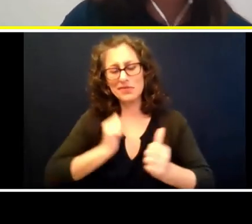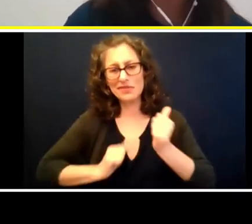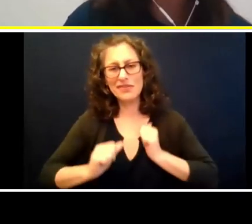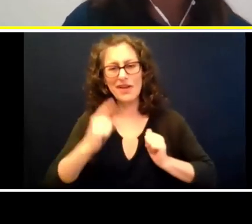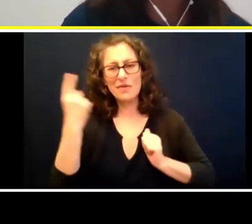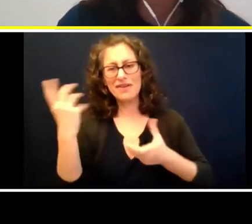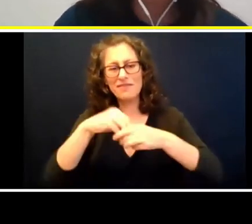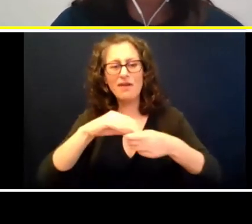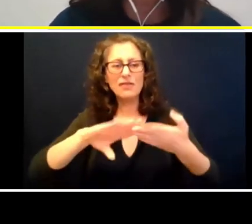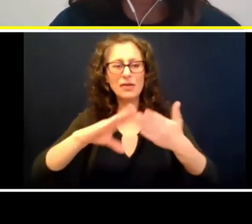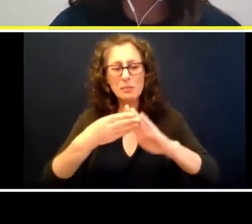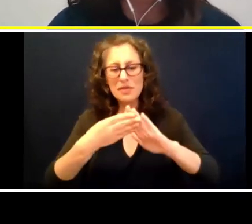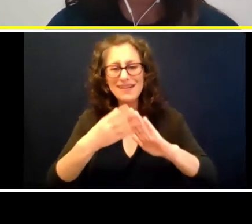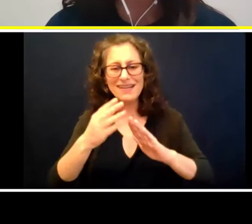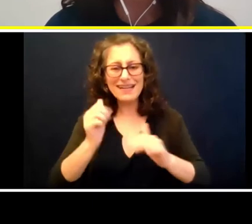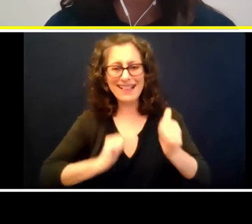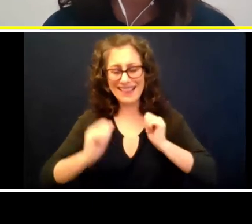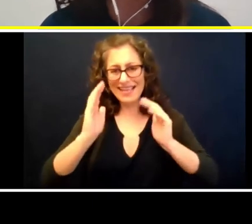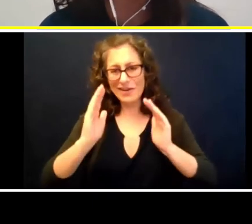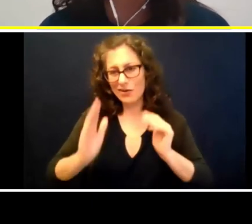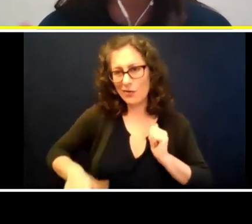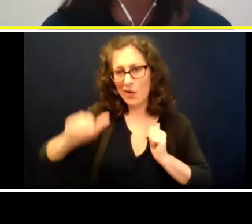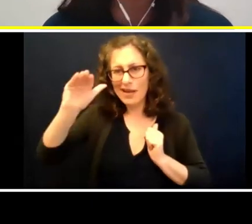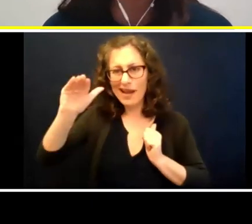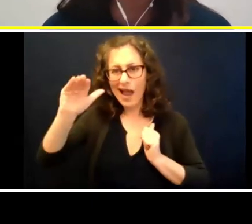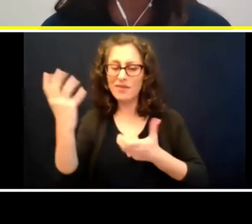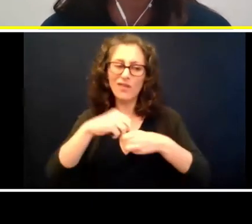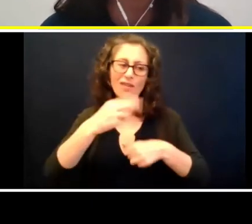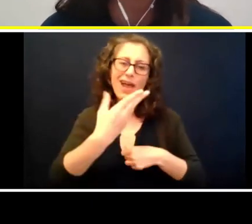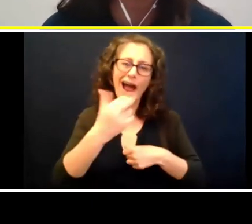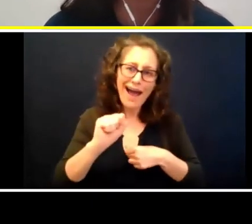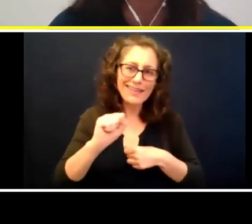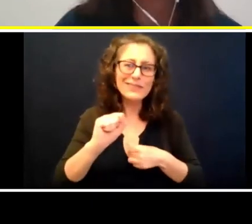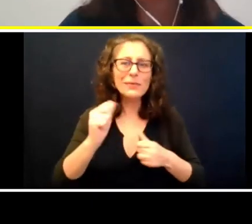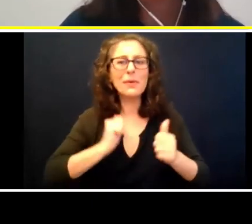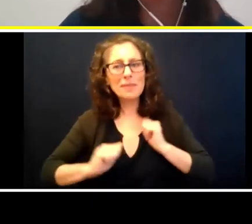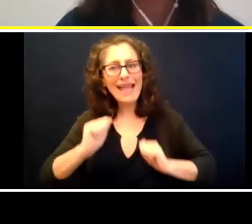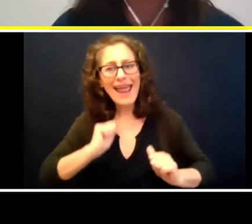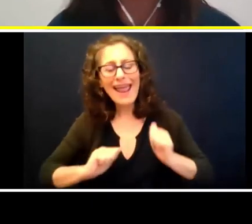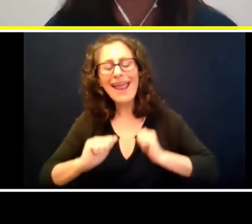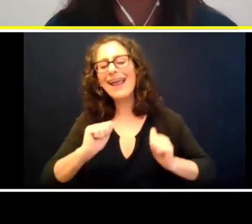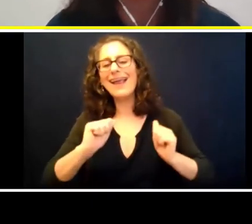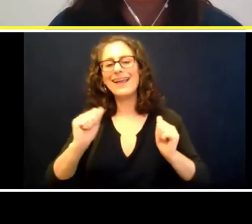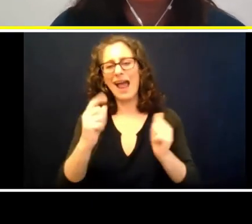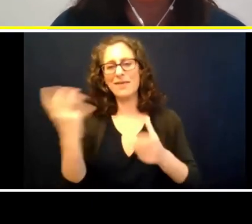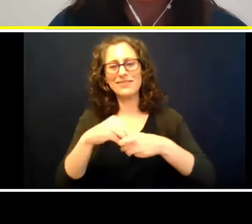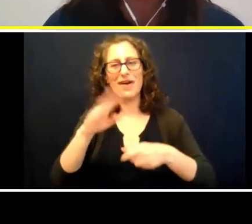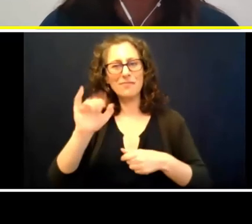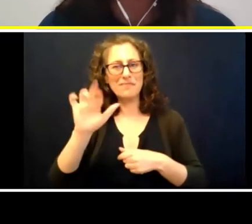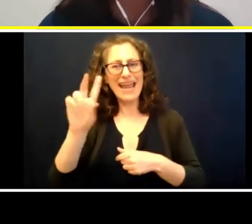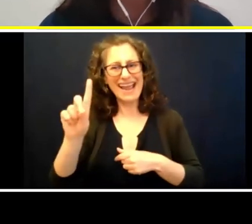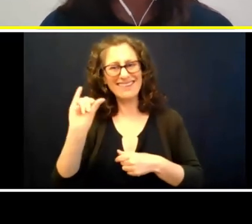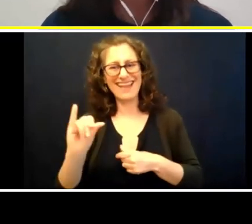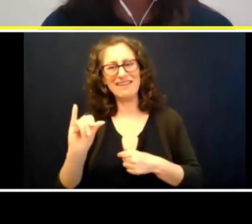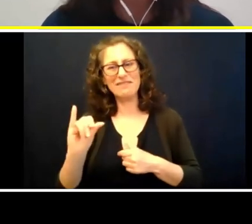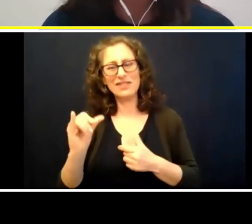community theater, and I always did my high school plays and musicals, and I was in band, and I did all of that stuff.